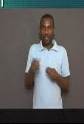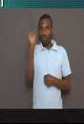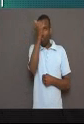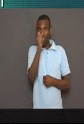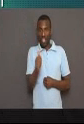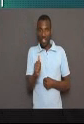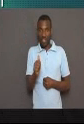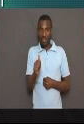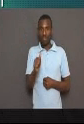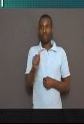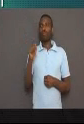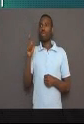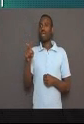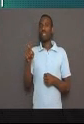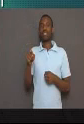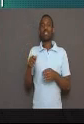a surface.